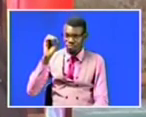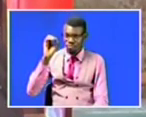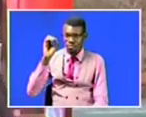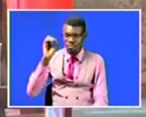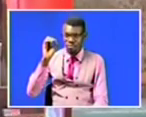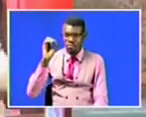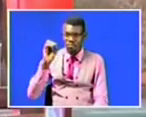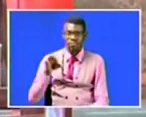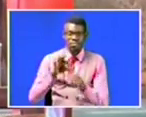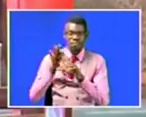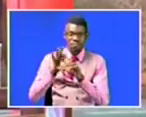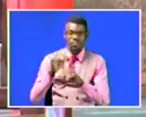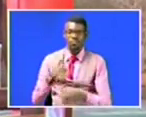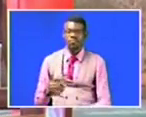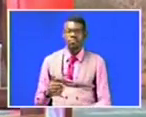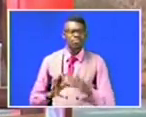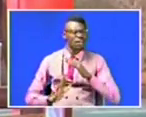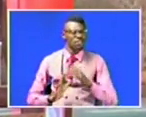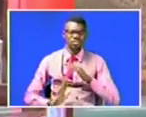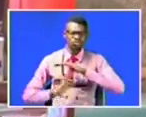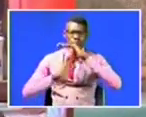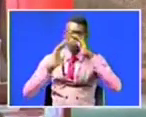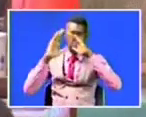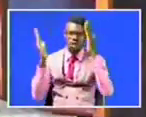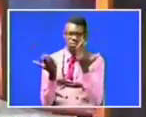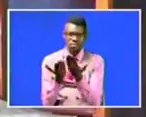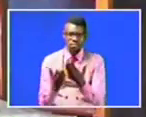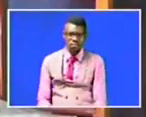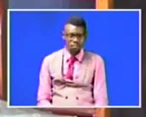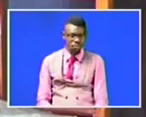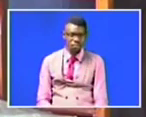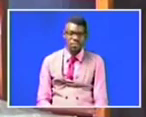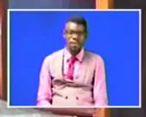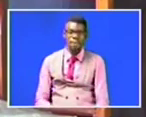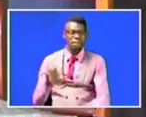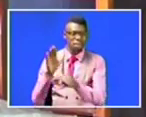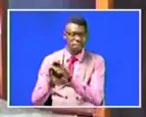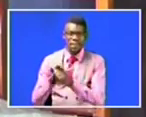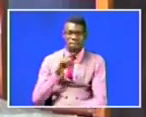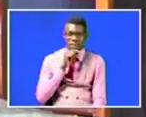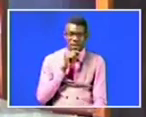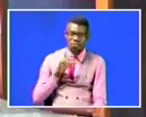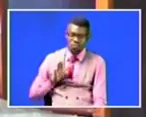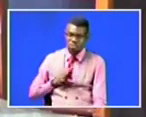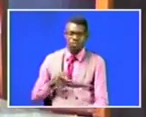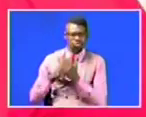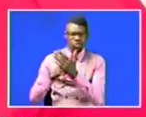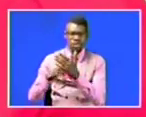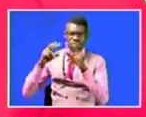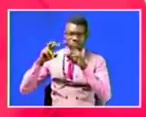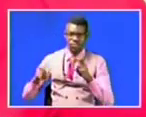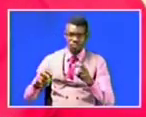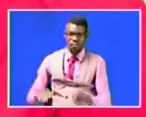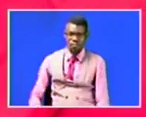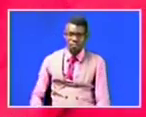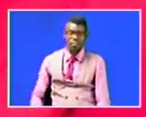highest recorded so far in the world. The study, which involved 100 men and women, further revealed that the temperature at which